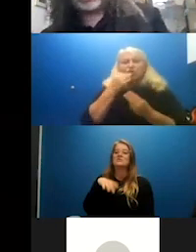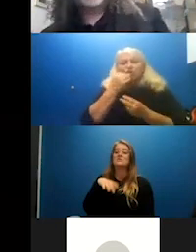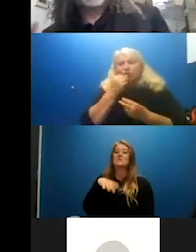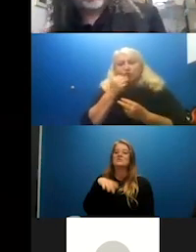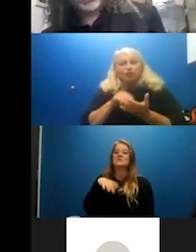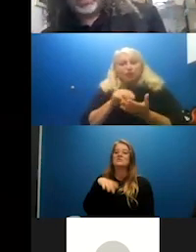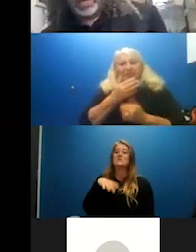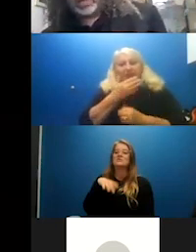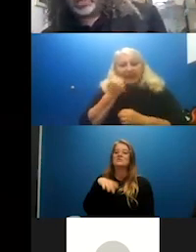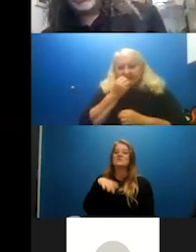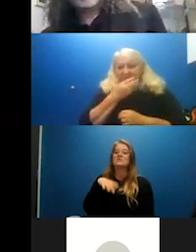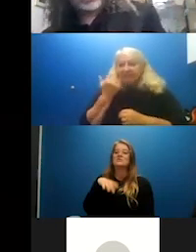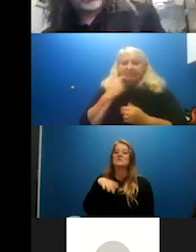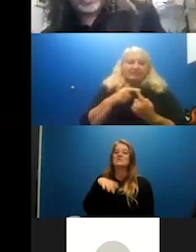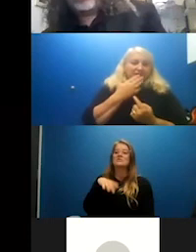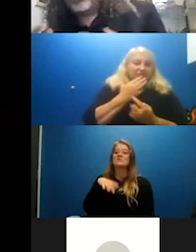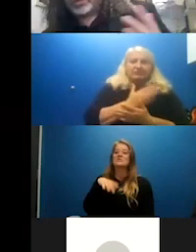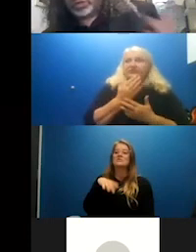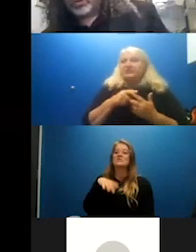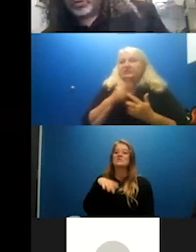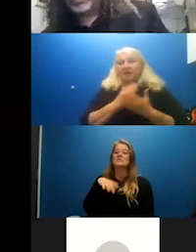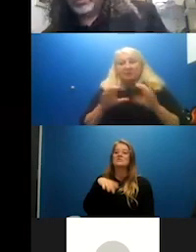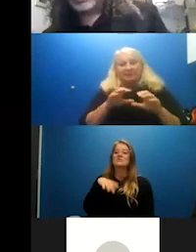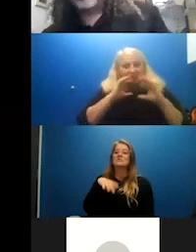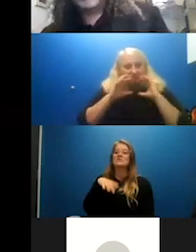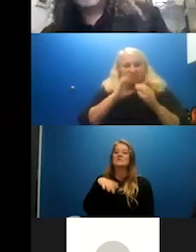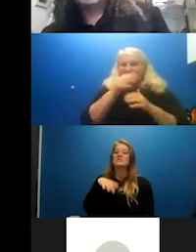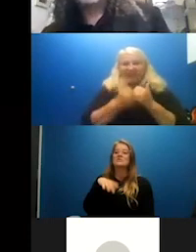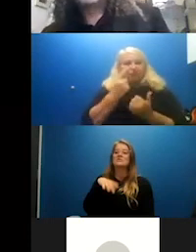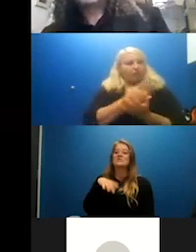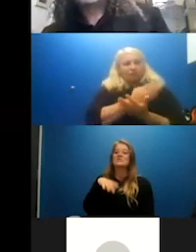diabetes. Some did communication. Everyone chose something.